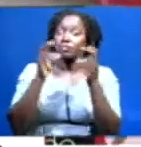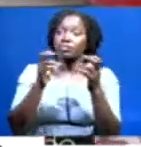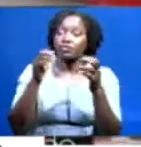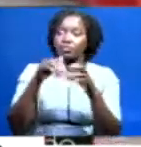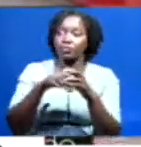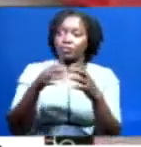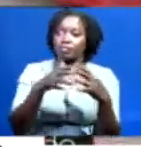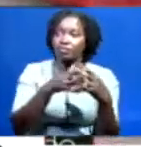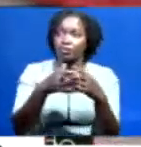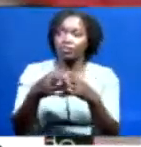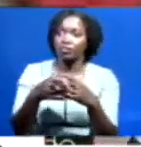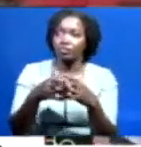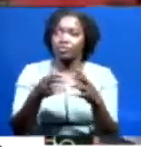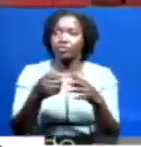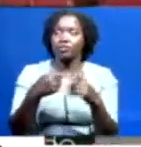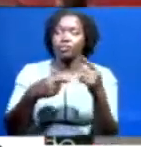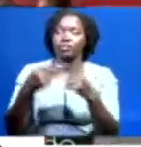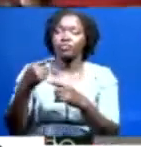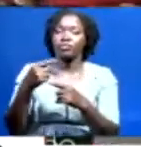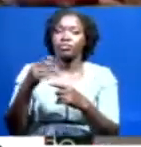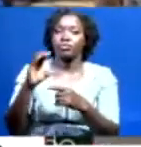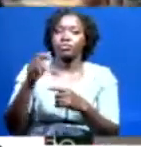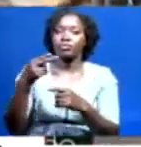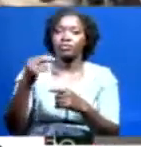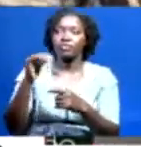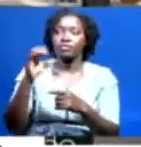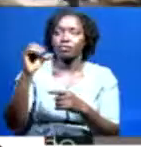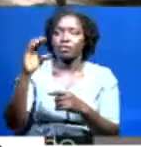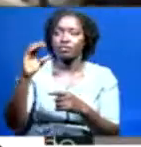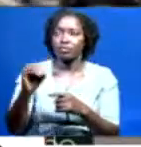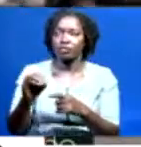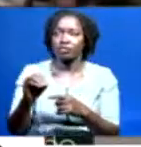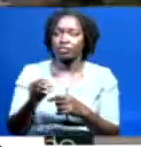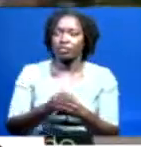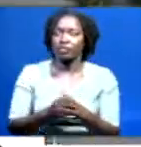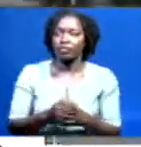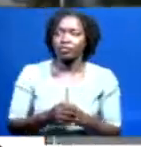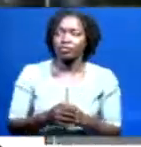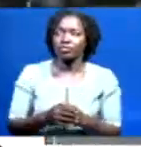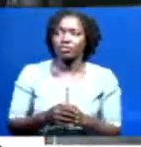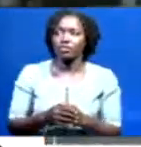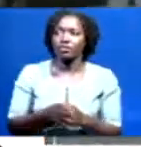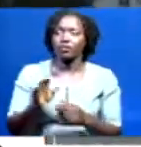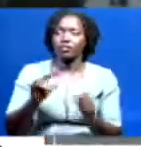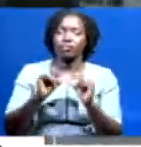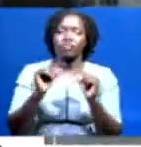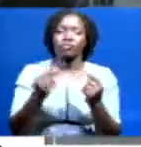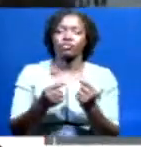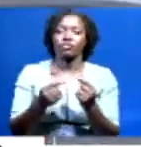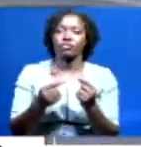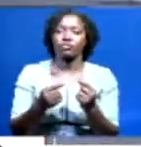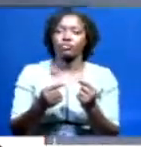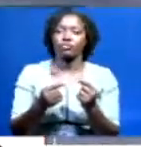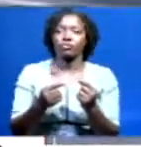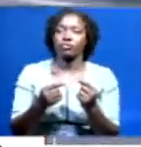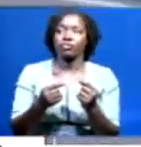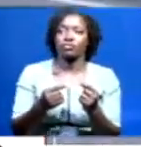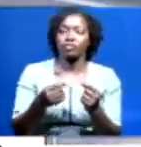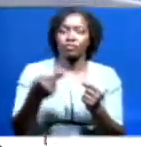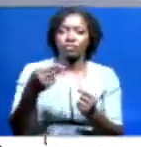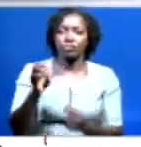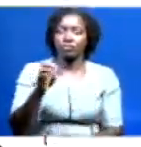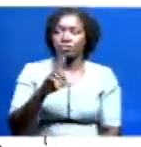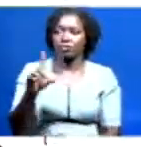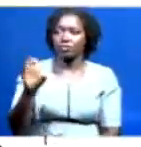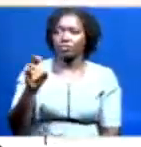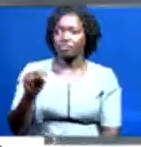States since winning Chicago Marathon title in 2014. In the women's category, Hellen Obiri will be making her debut in the